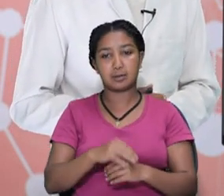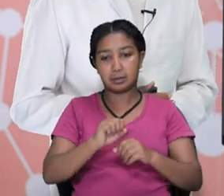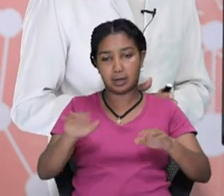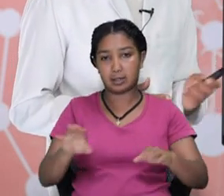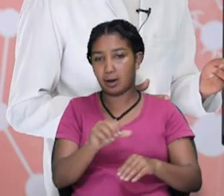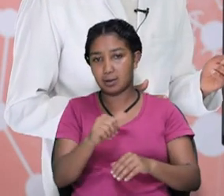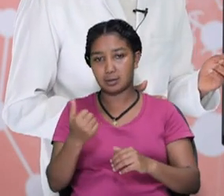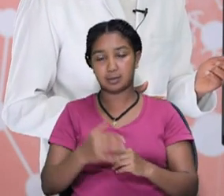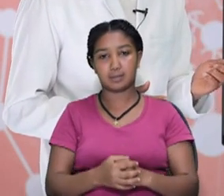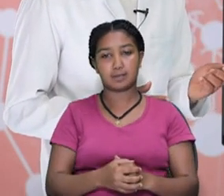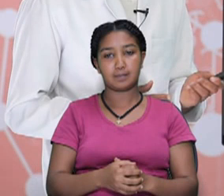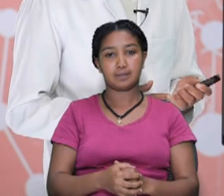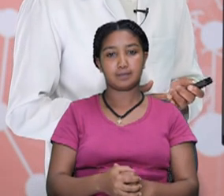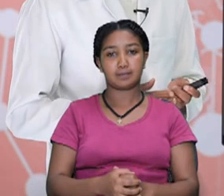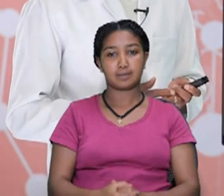and others.